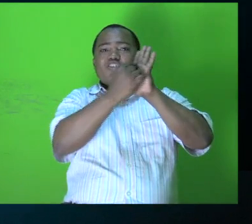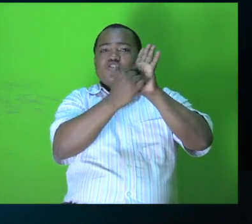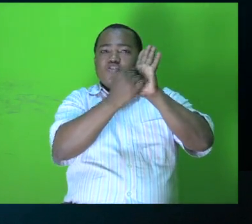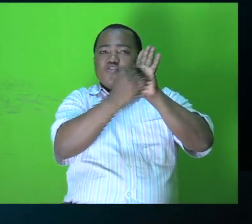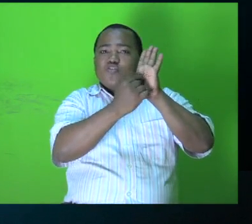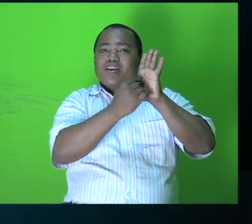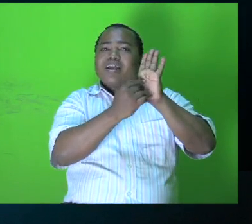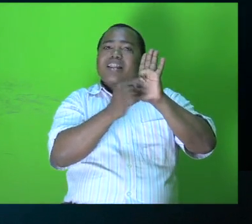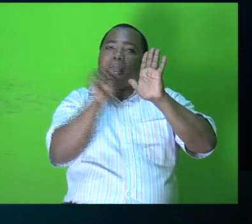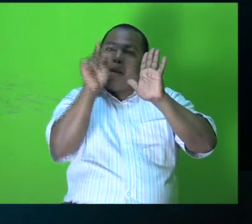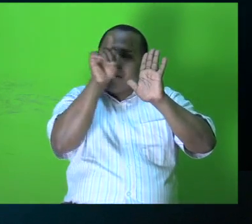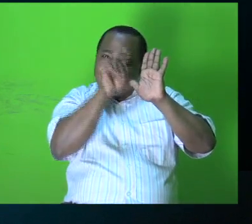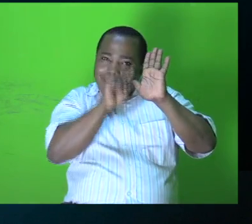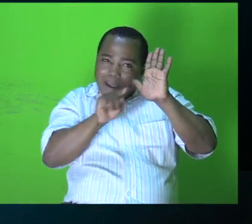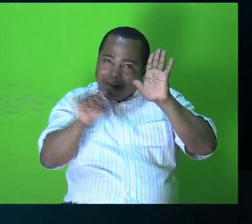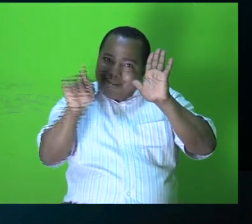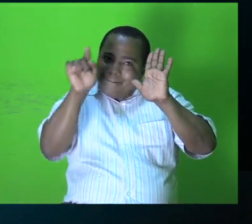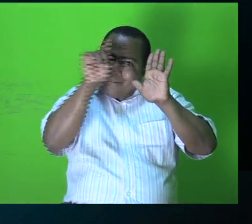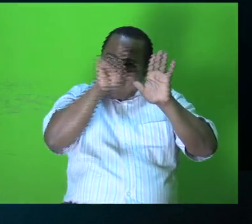membrane.